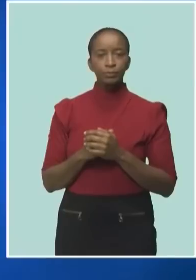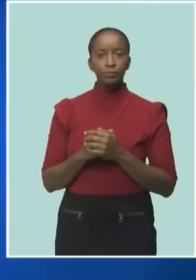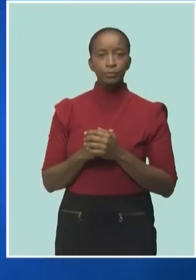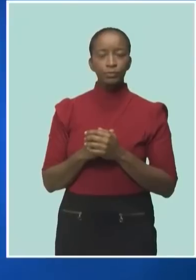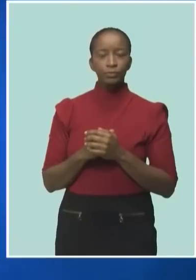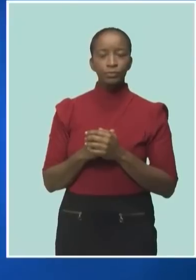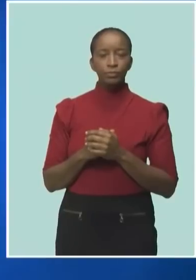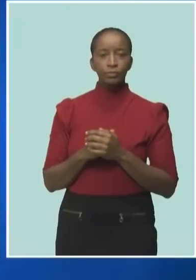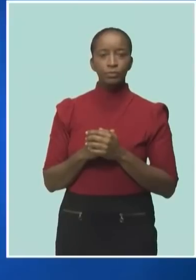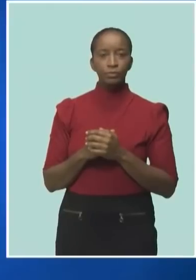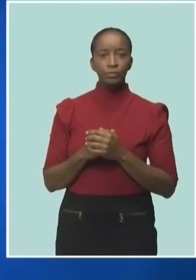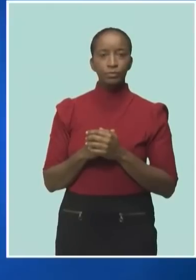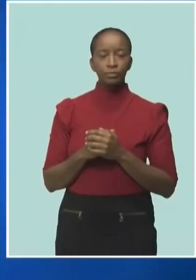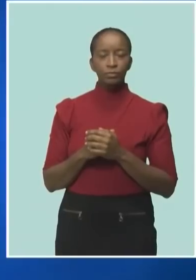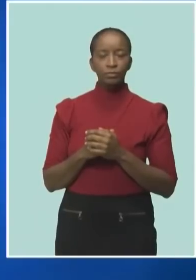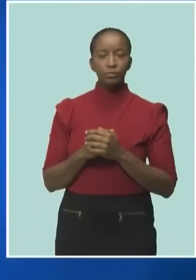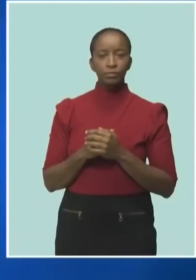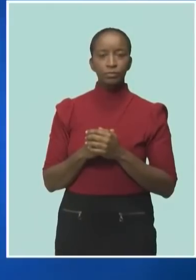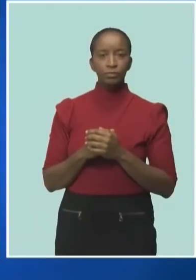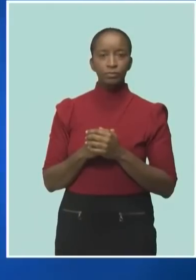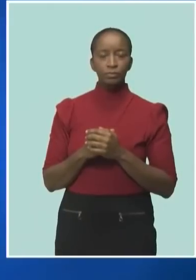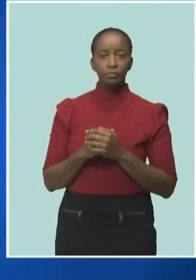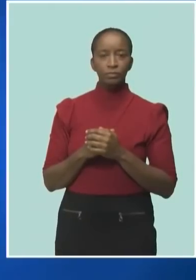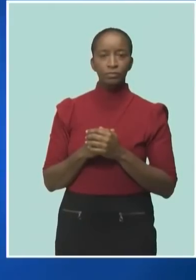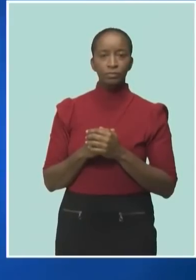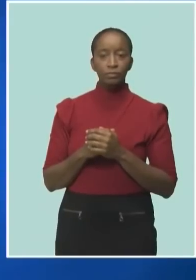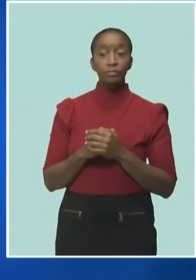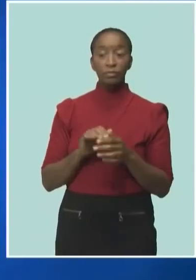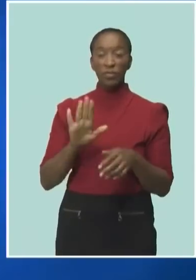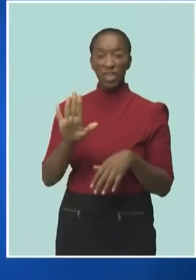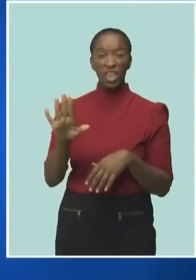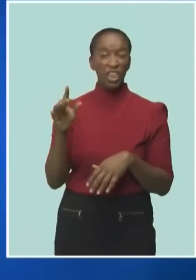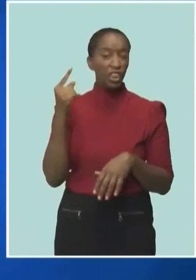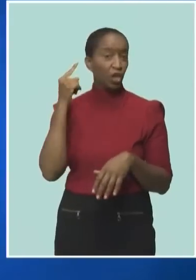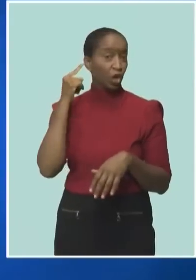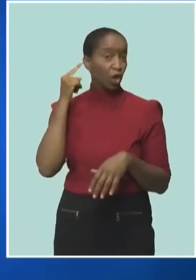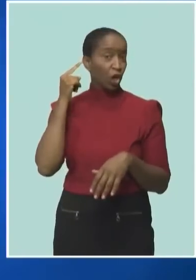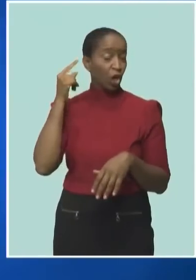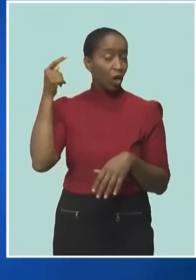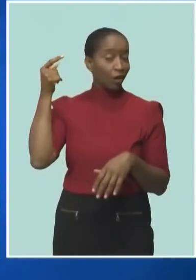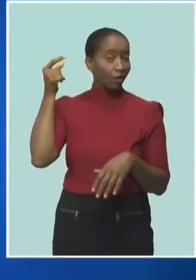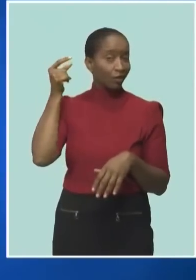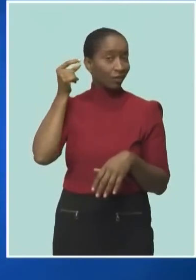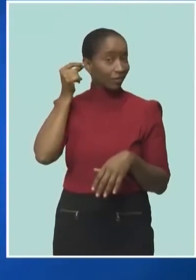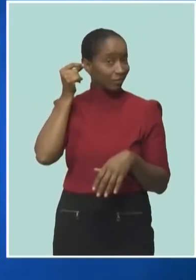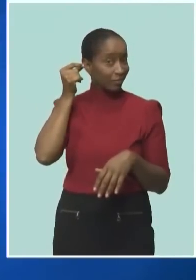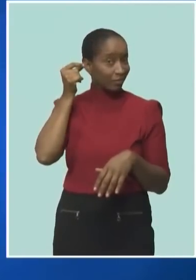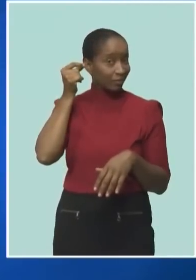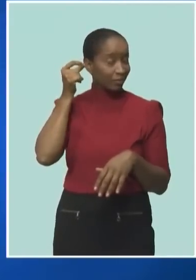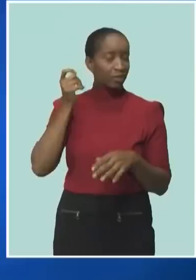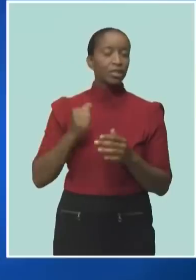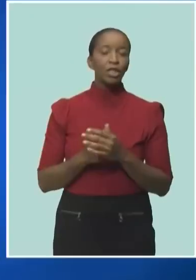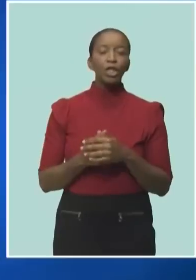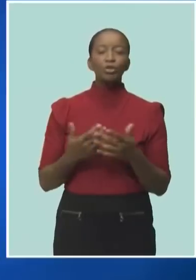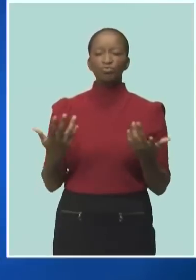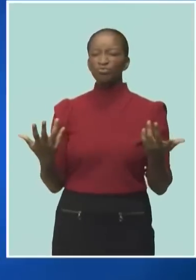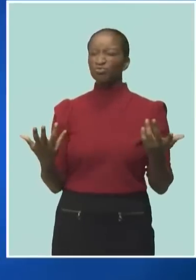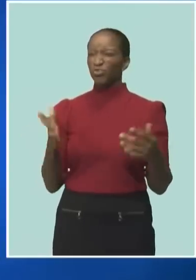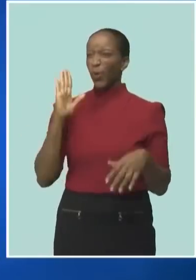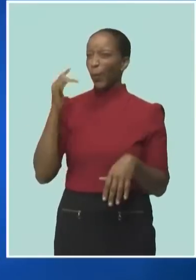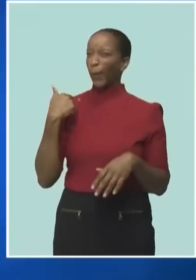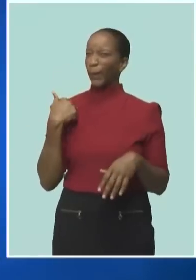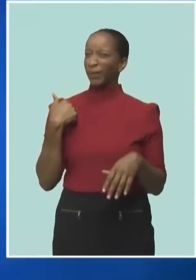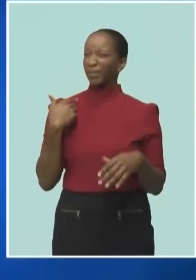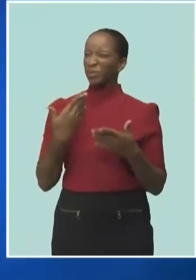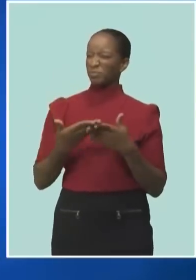things some thing I put in the ear. But I feel like I do what the old Westerners do: